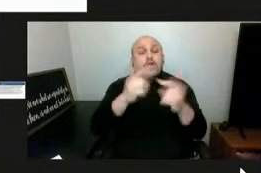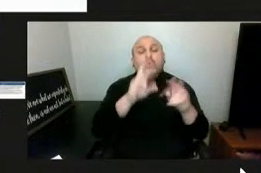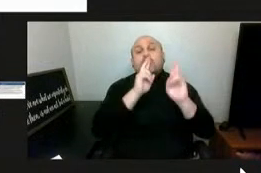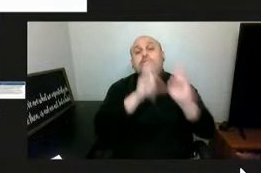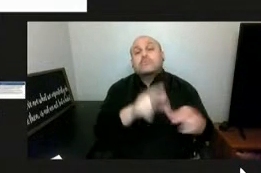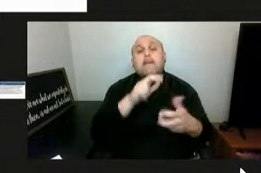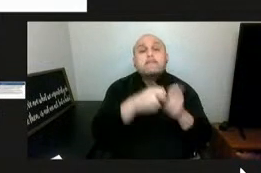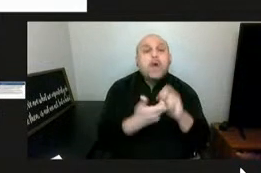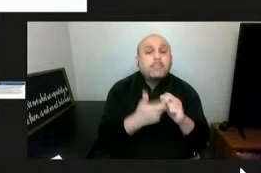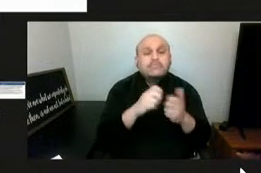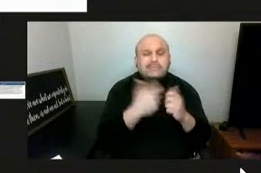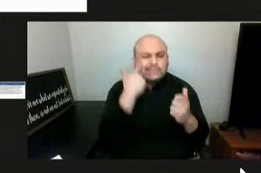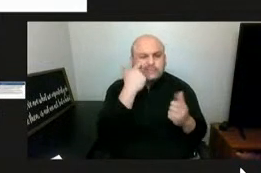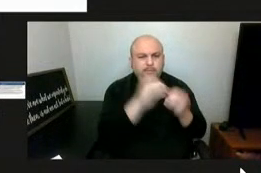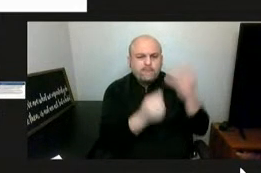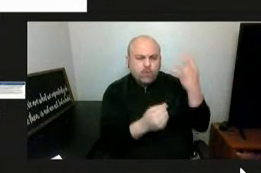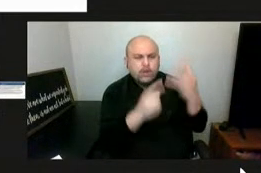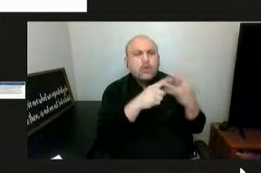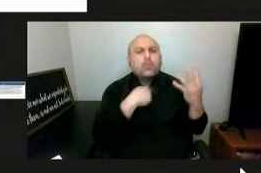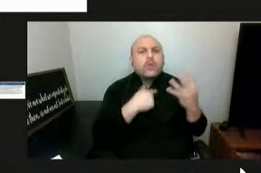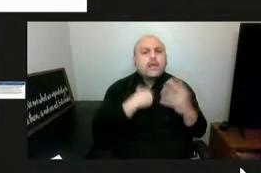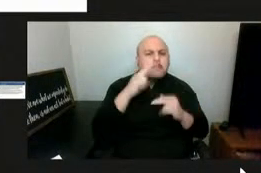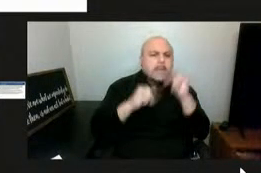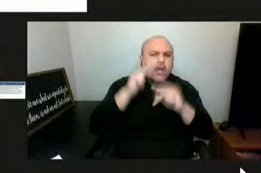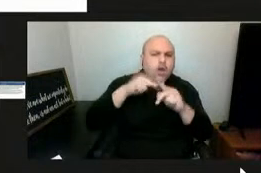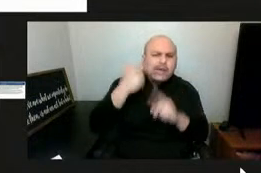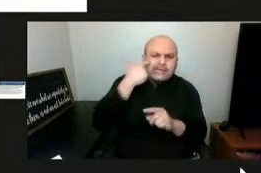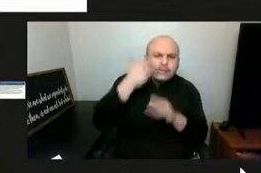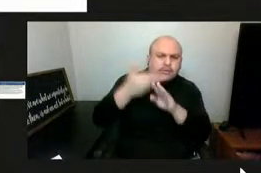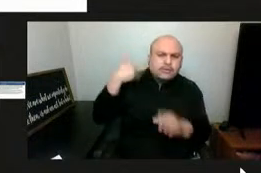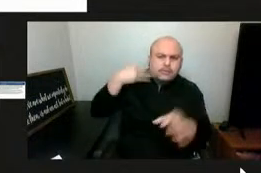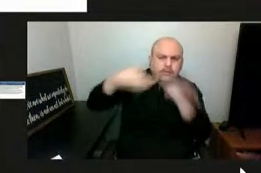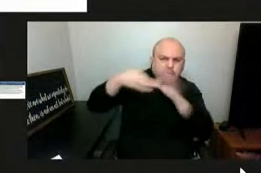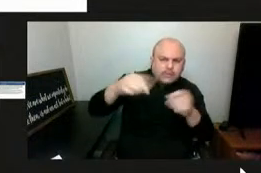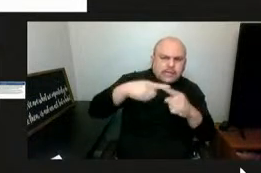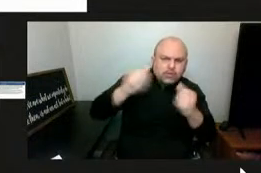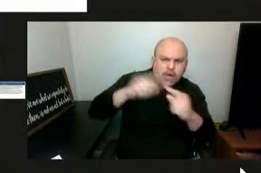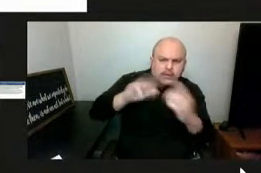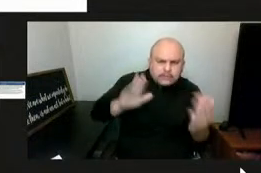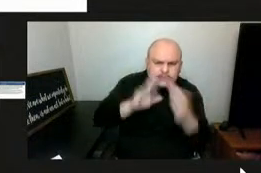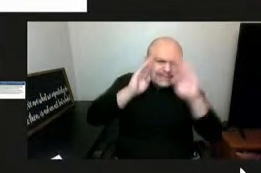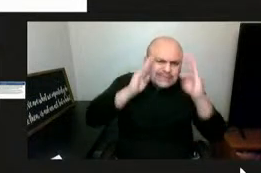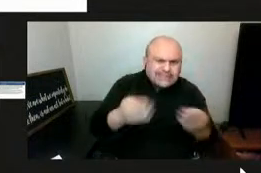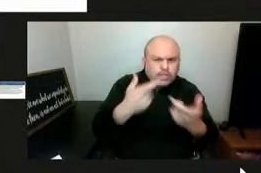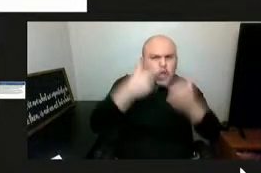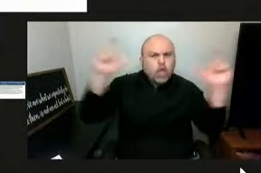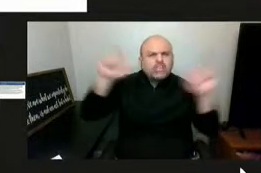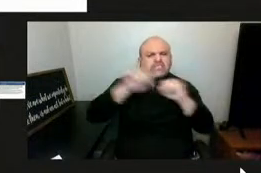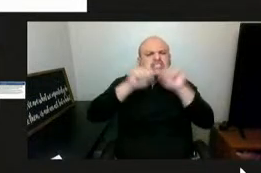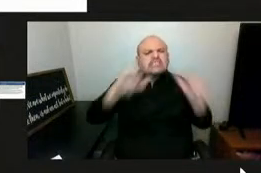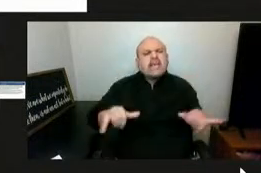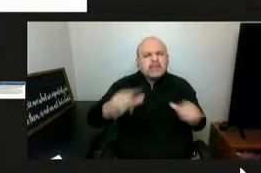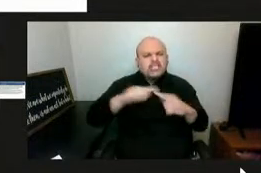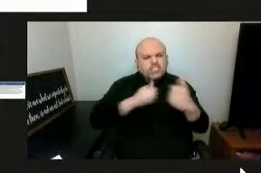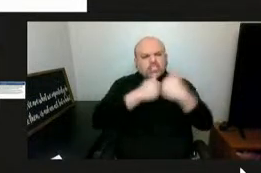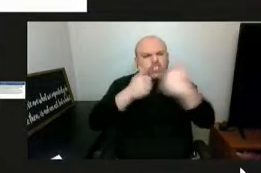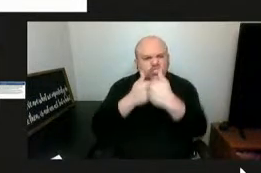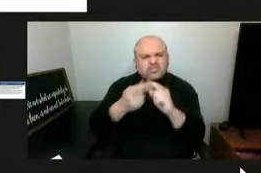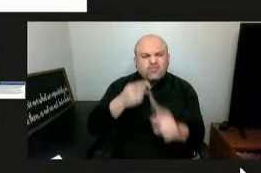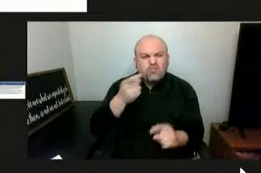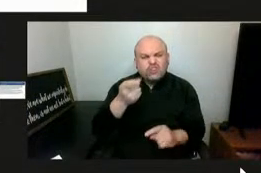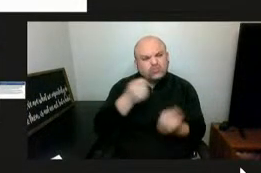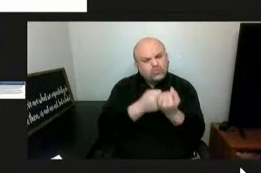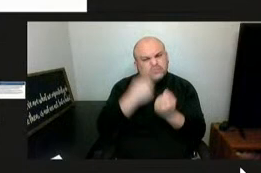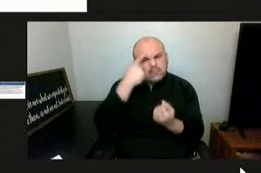4, we build on previous recommended solutions and draw attention to larger systemic challenges that hinder support for mental health. So first,